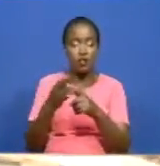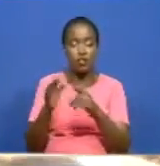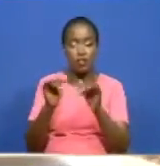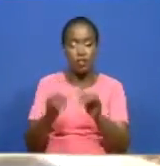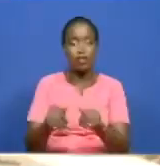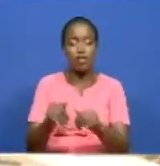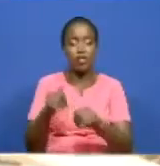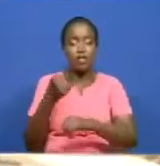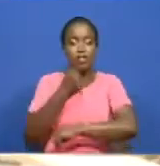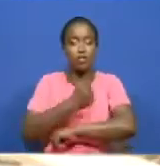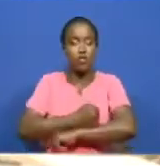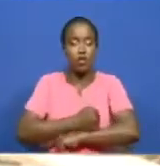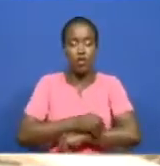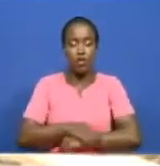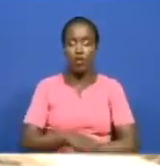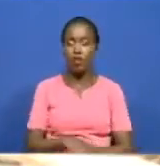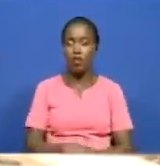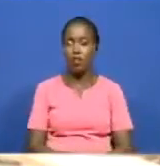January